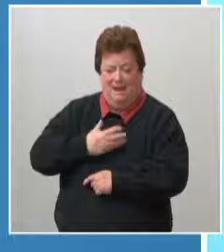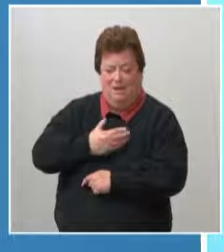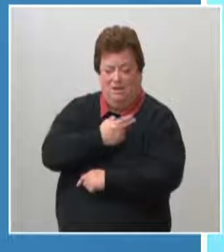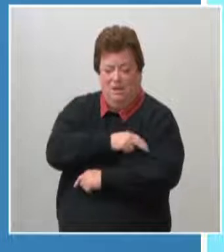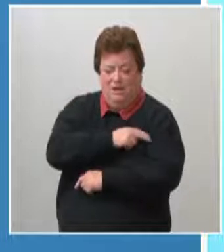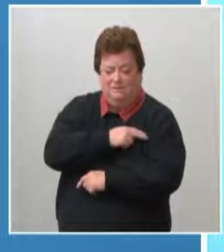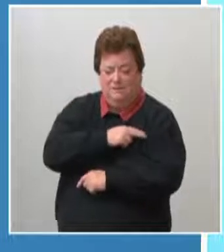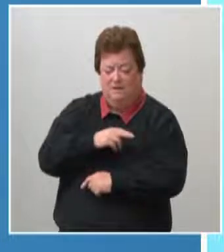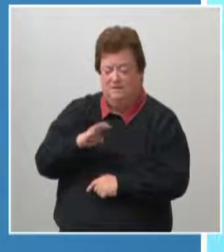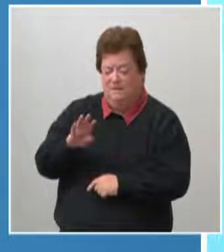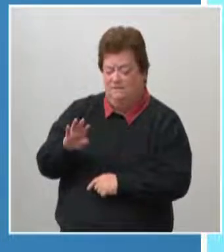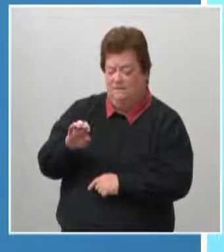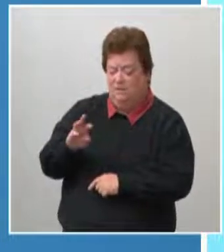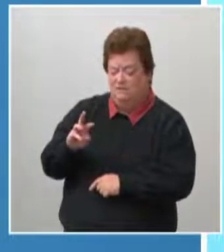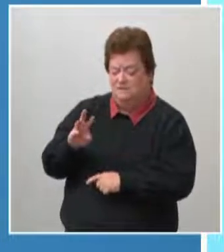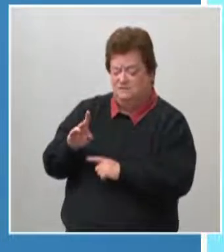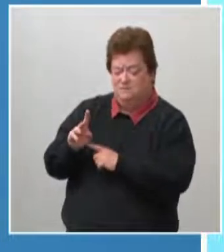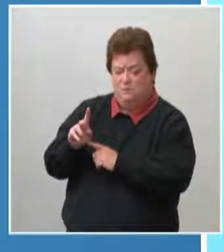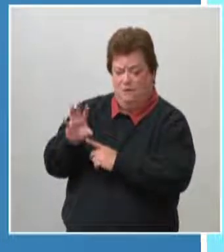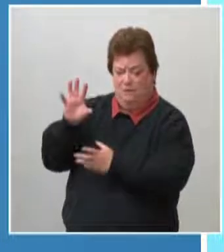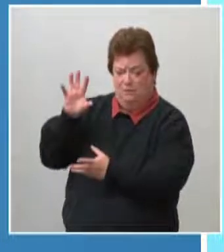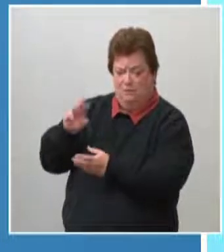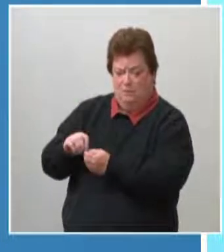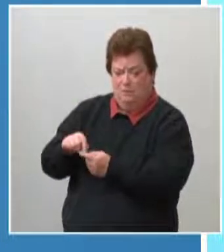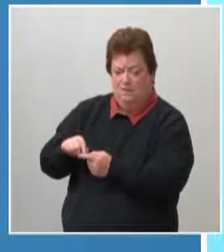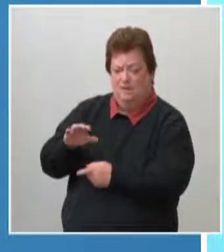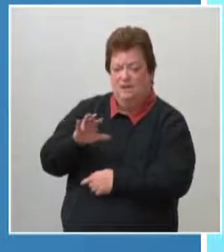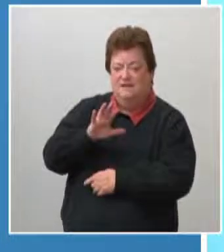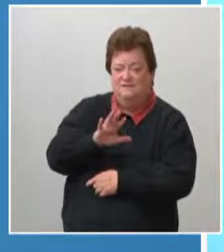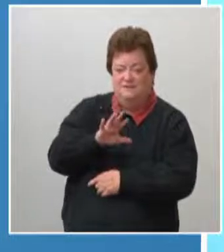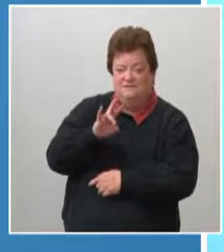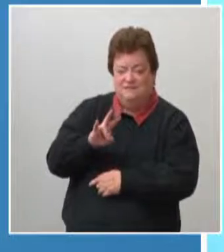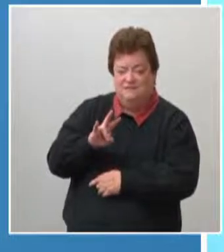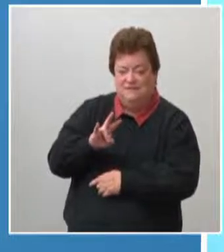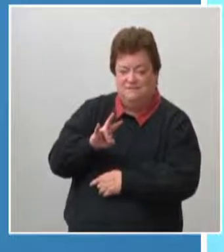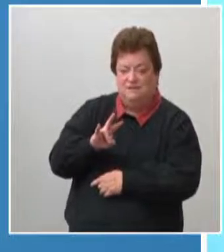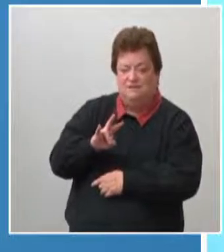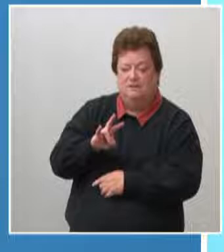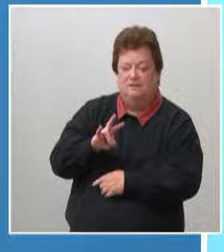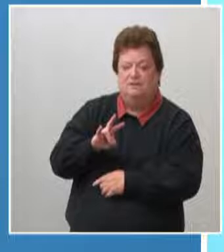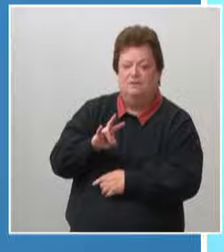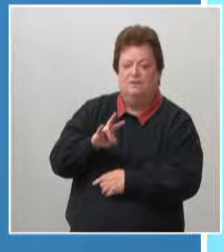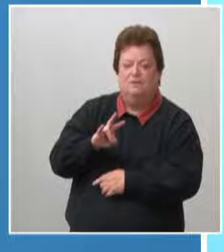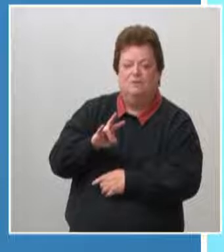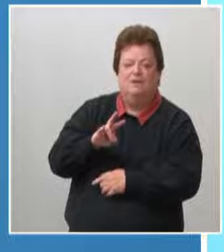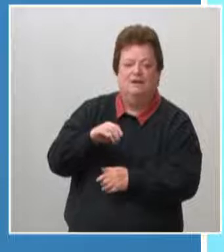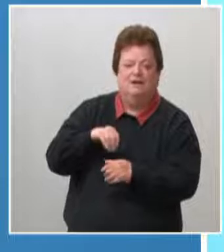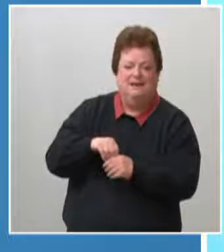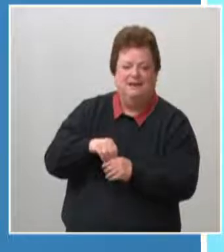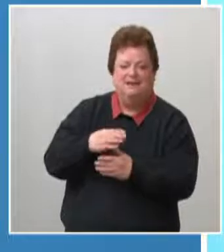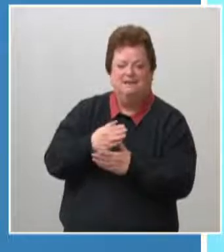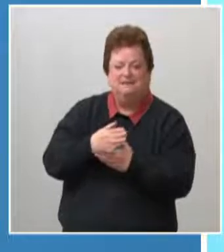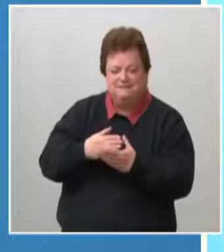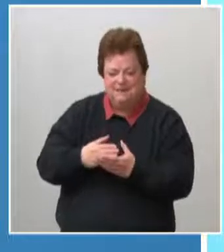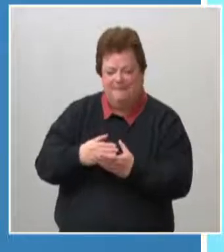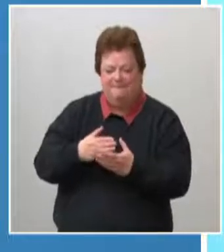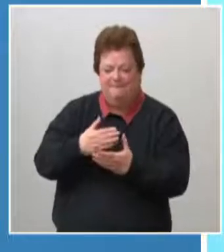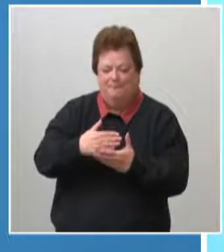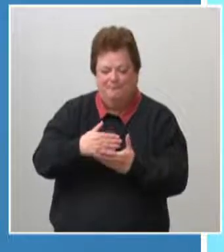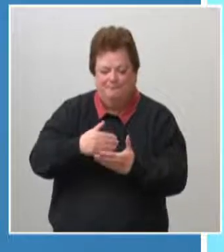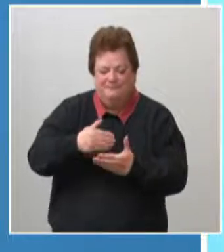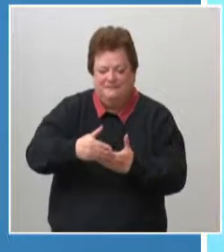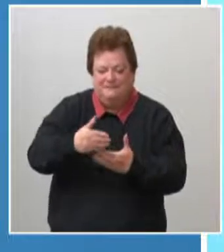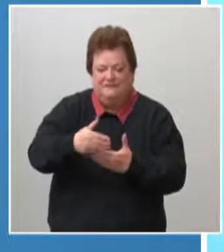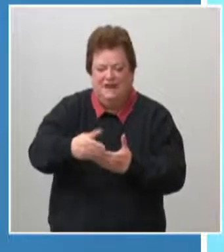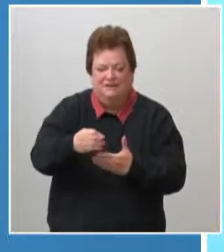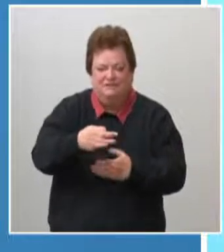those 461 in total, 57 were in some stage of their vaccination,